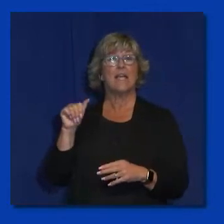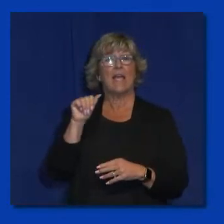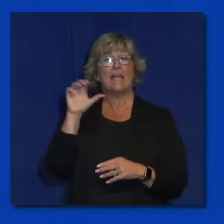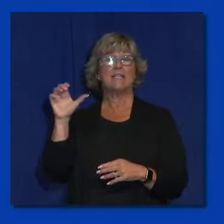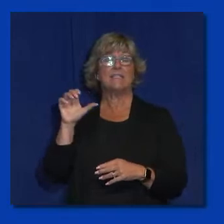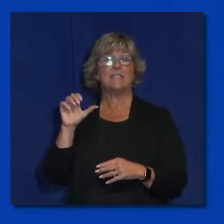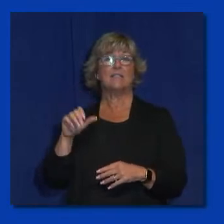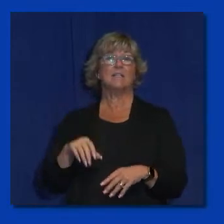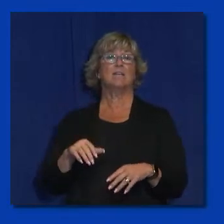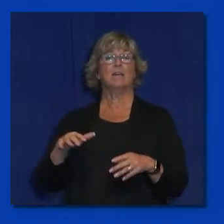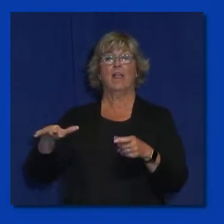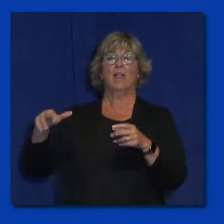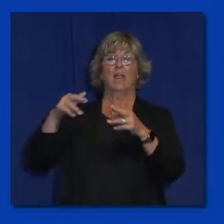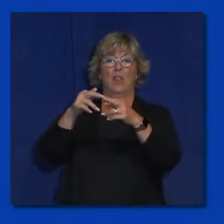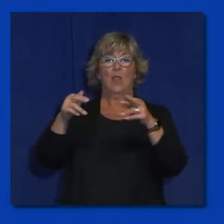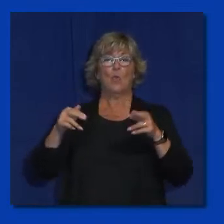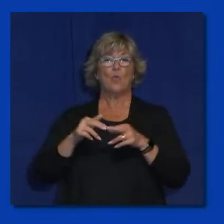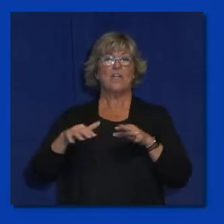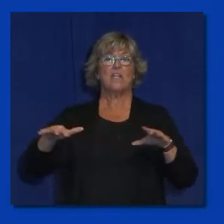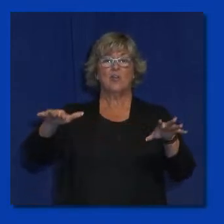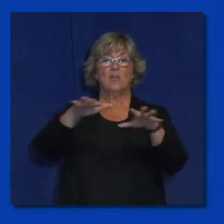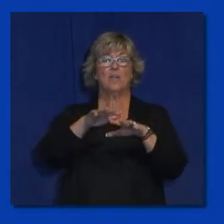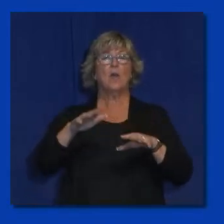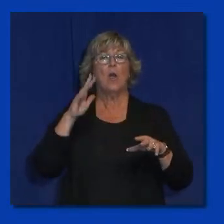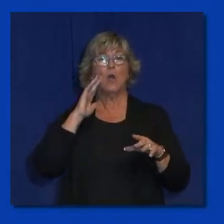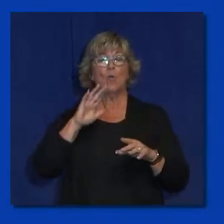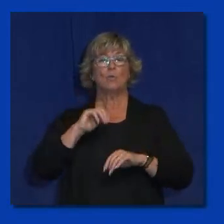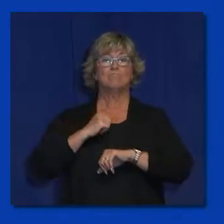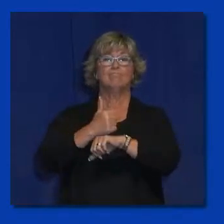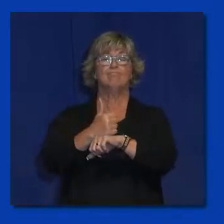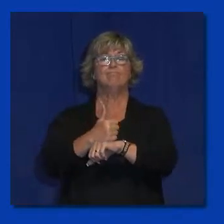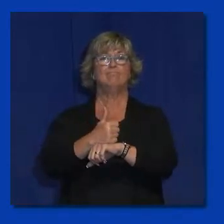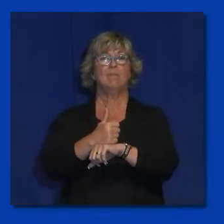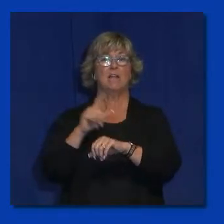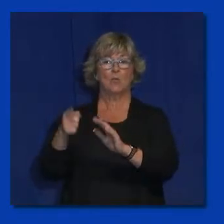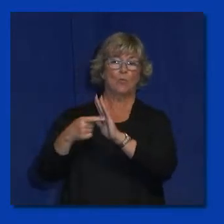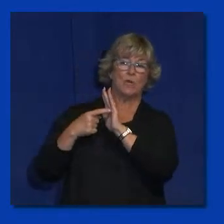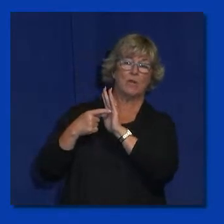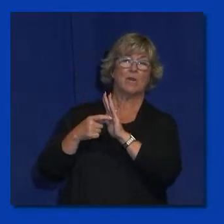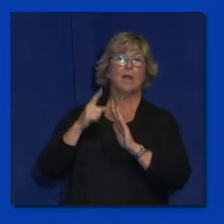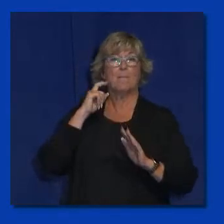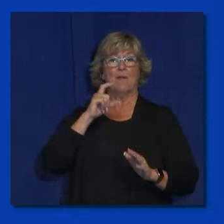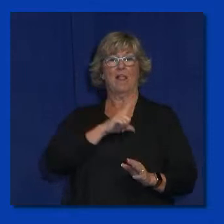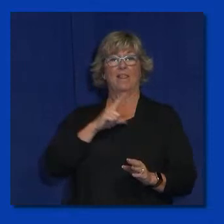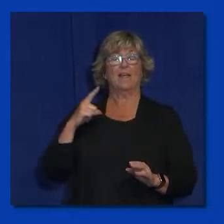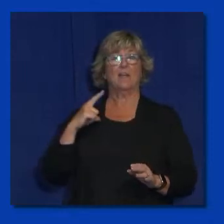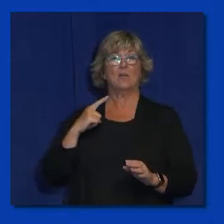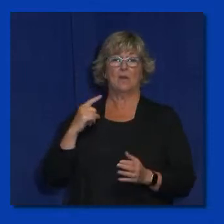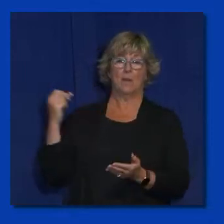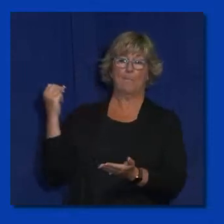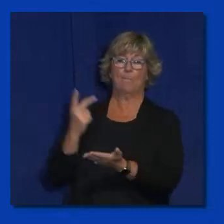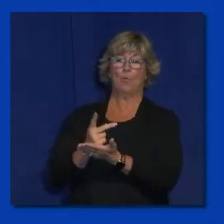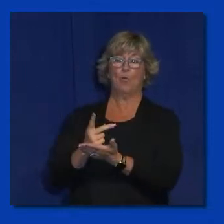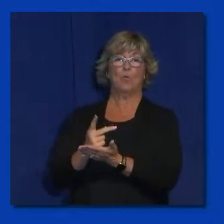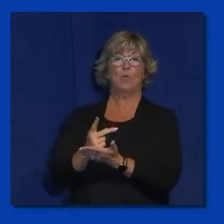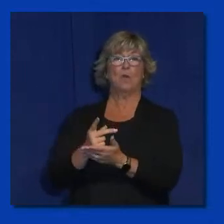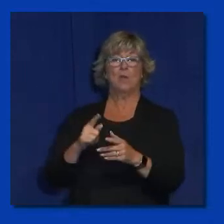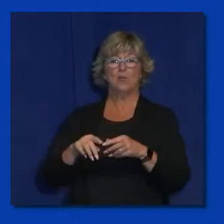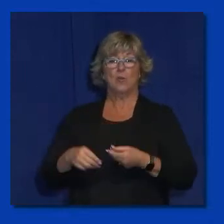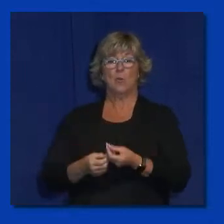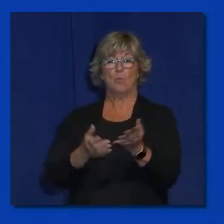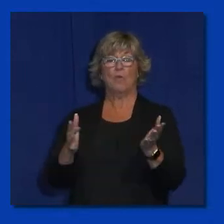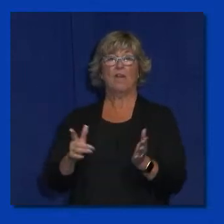fancy way of saying regional agencies, will be putting forward something they were required because the legislature approved an effort to